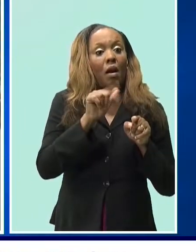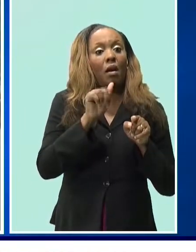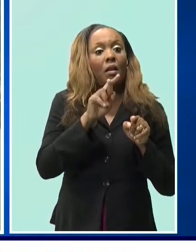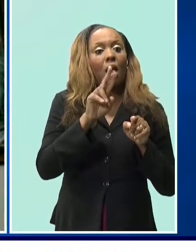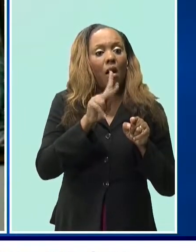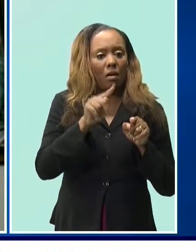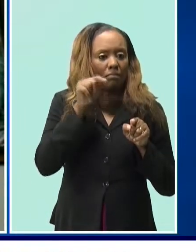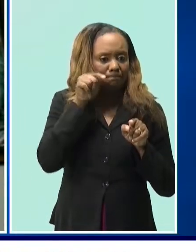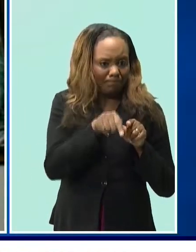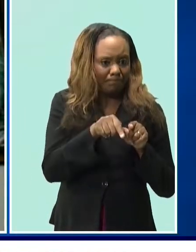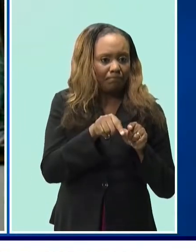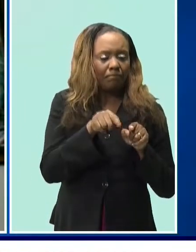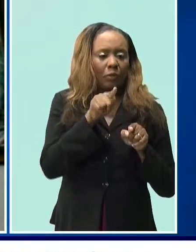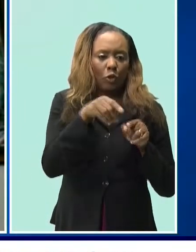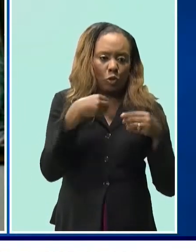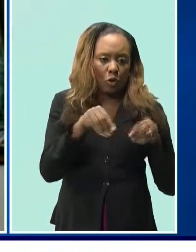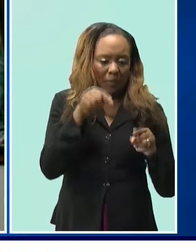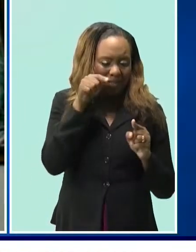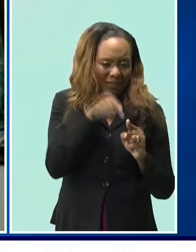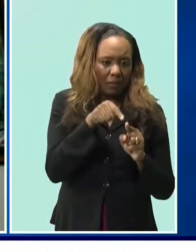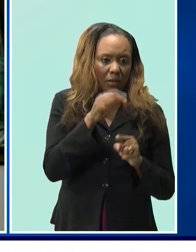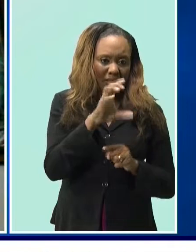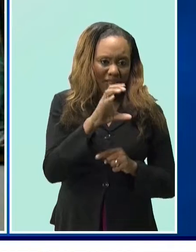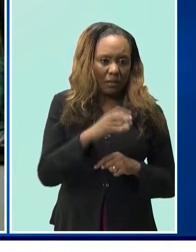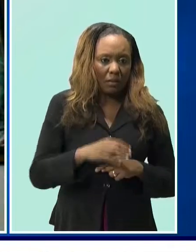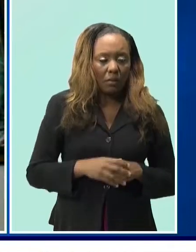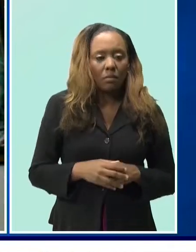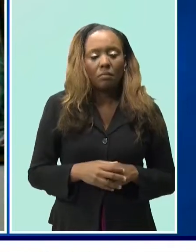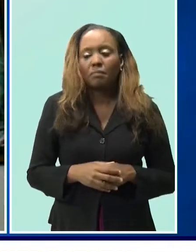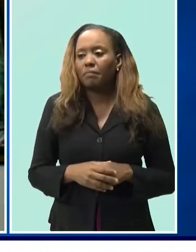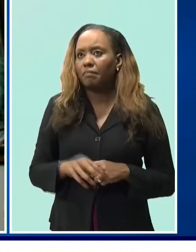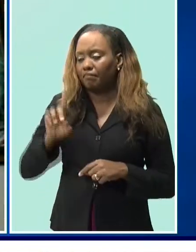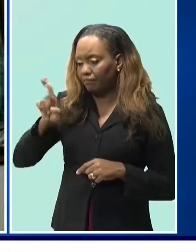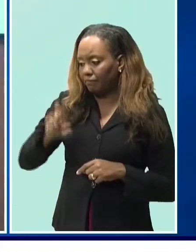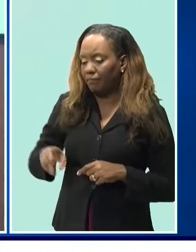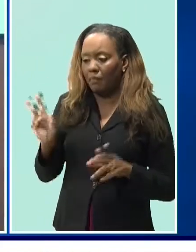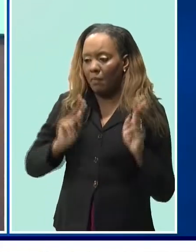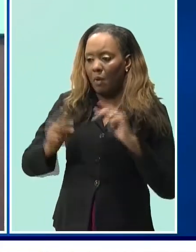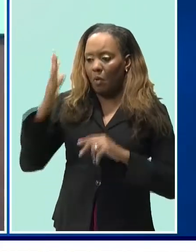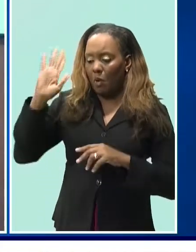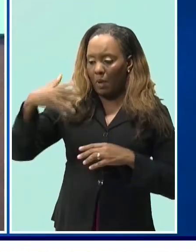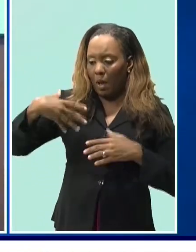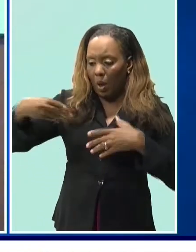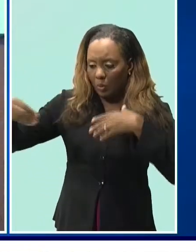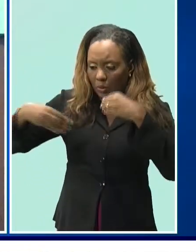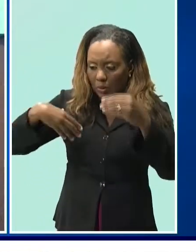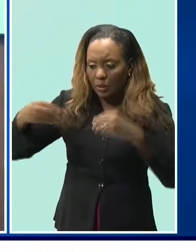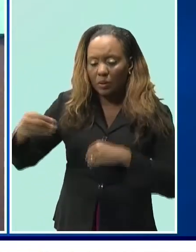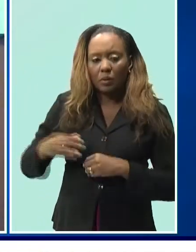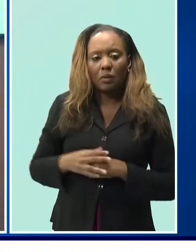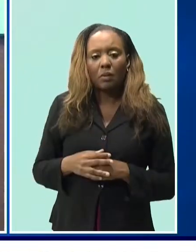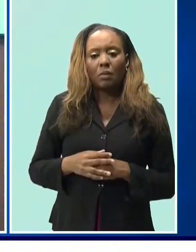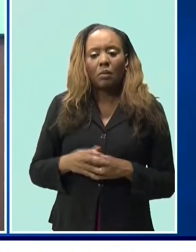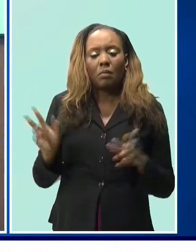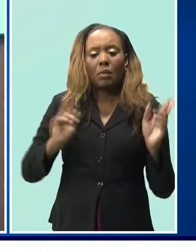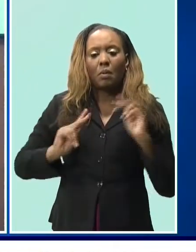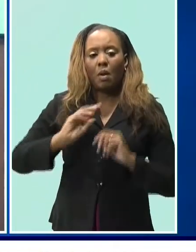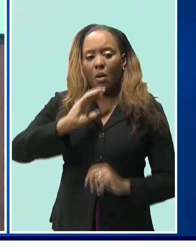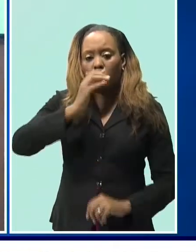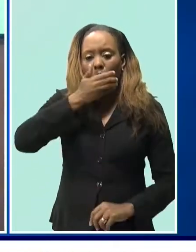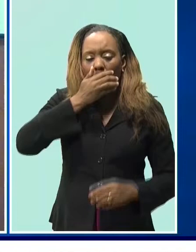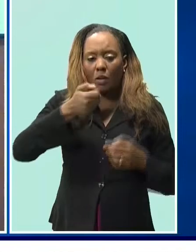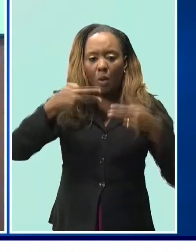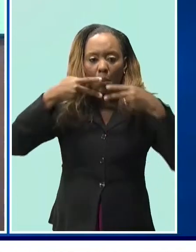Okay. Dr. Best, let me ask you this. As people are going to be outside and we've been encouraging them to wear face